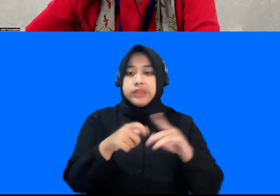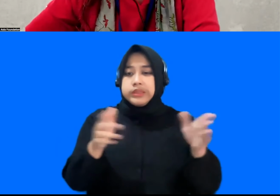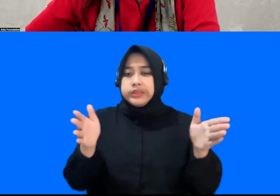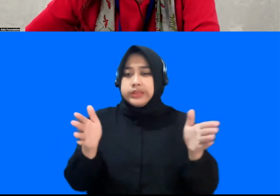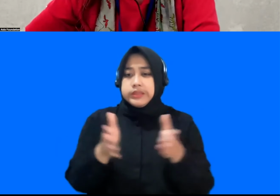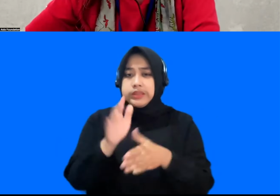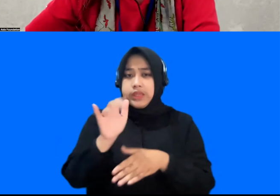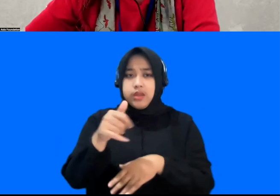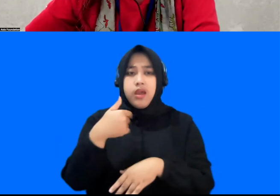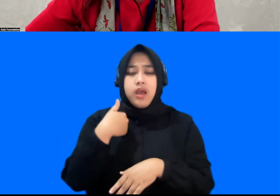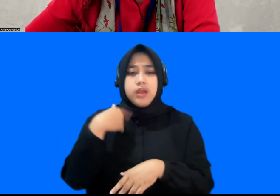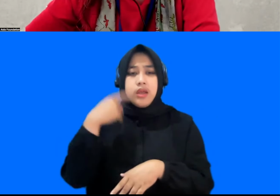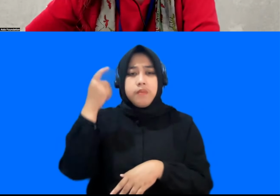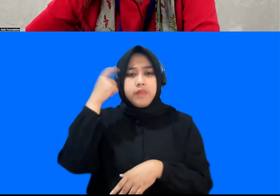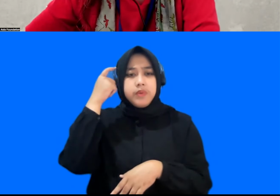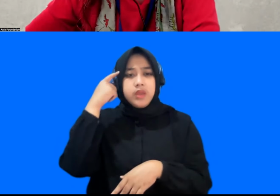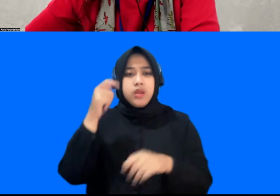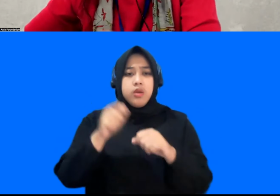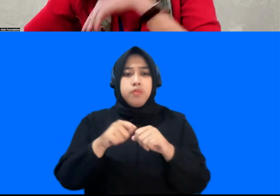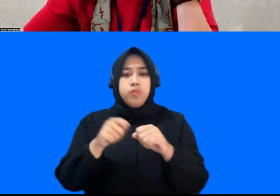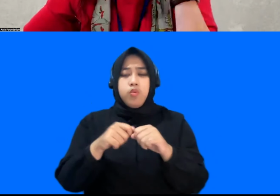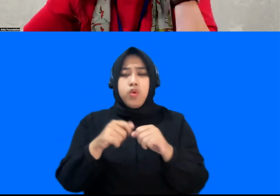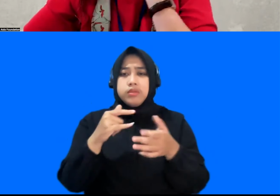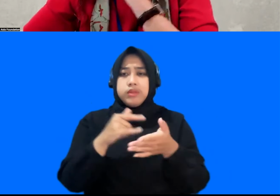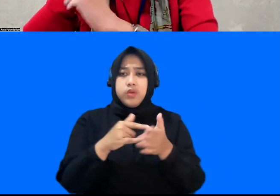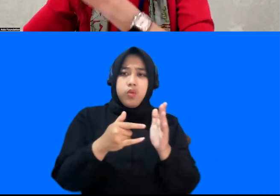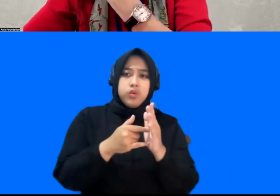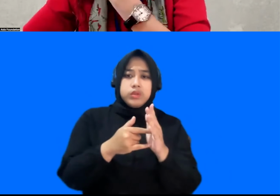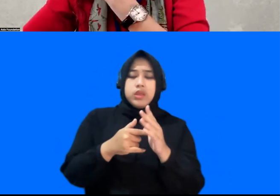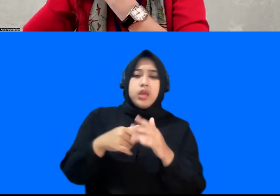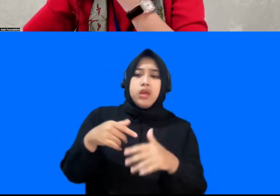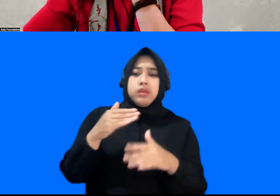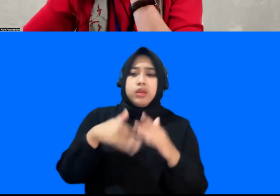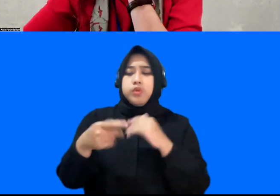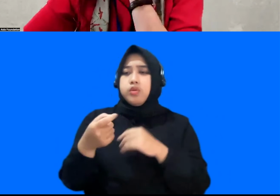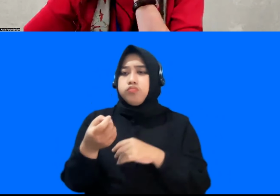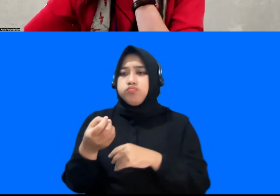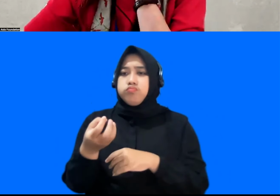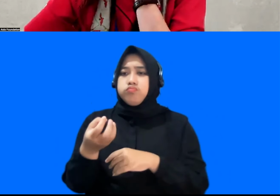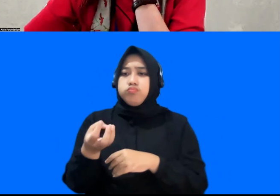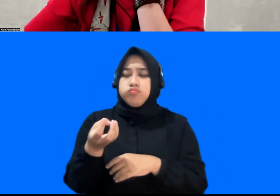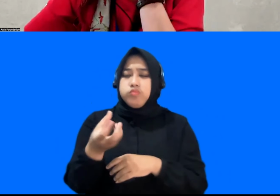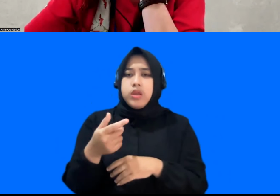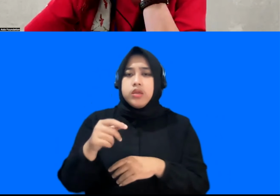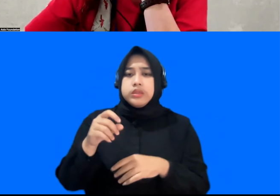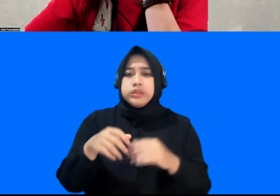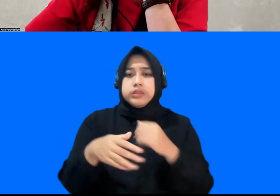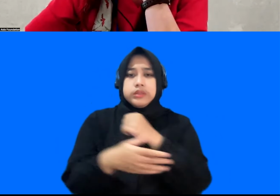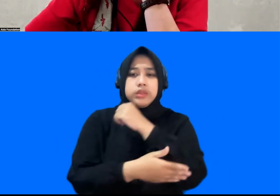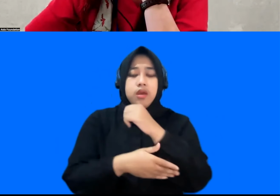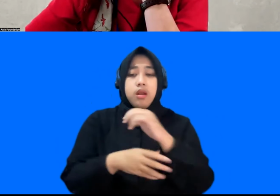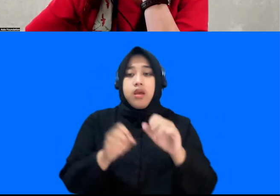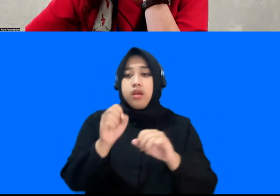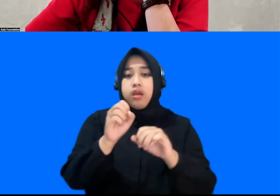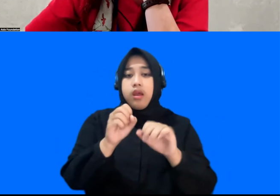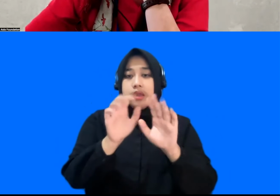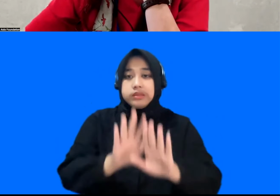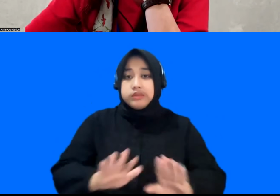assisted technologies cheaper or more affordable across ASEAN. I know that's a difficult question, but just if that's something that you come across.